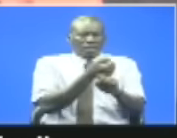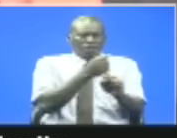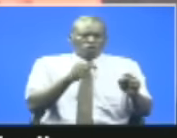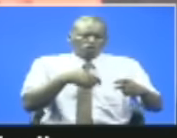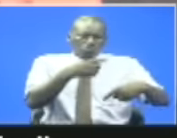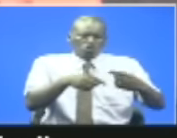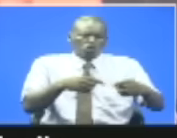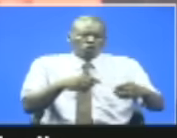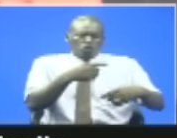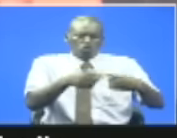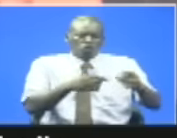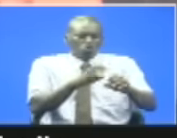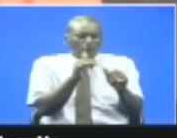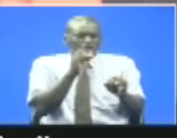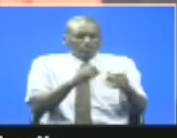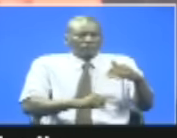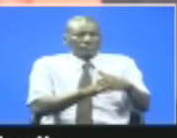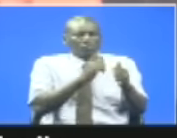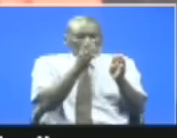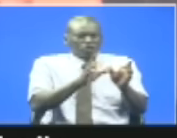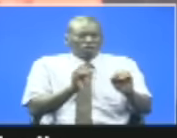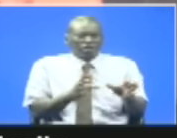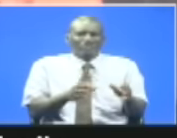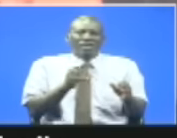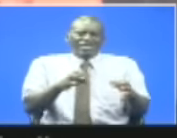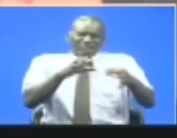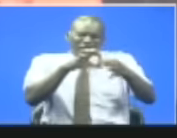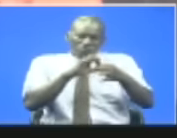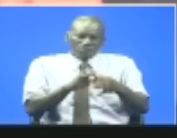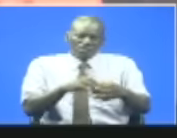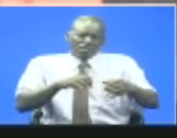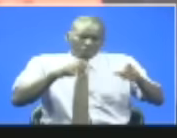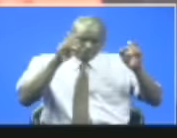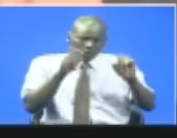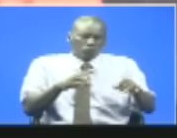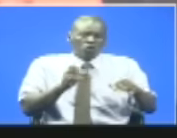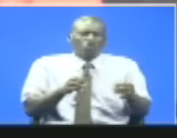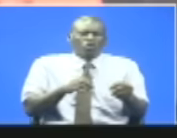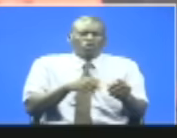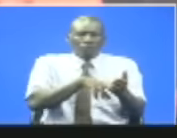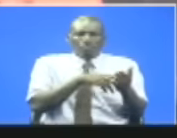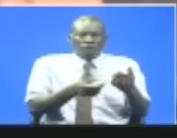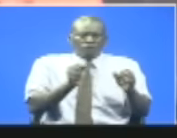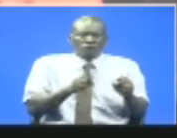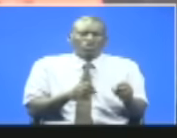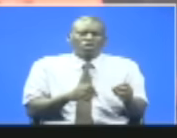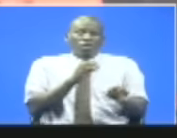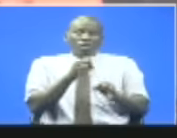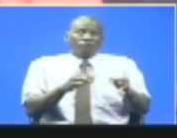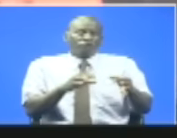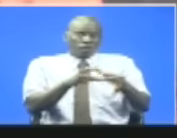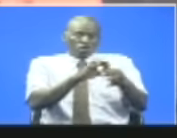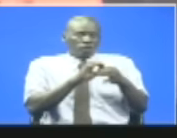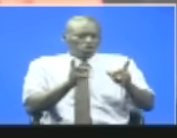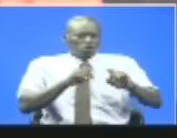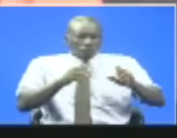don't support one candidate. Is the unity inevitable or the fallout inevitable when the presidential candidate is announced? Inevitability is not the issue here. I